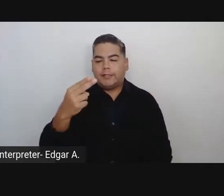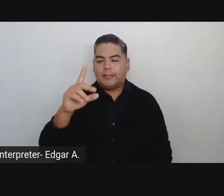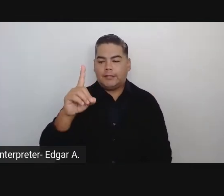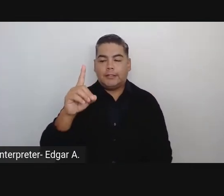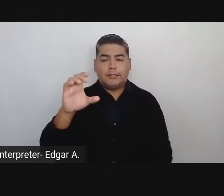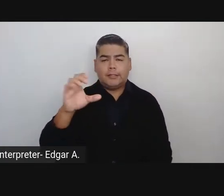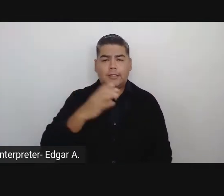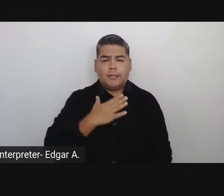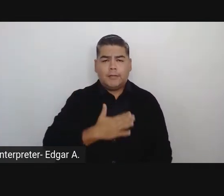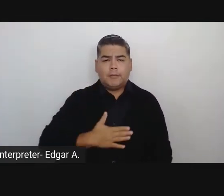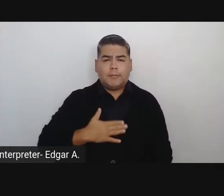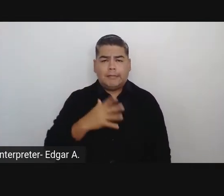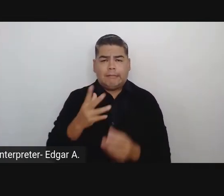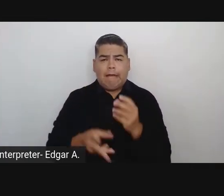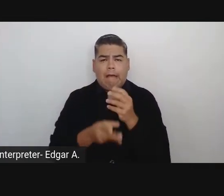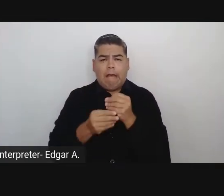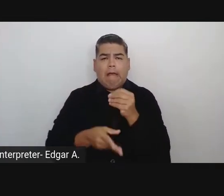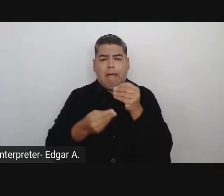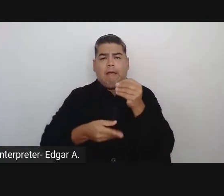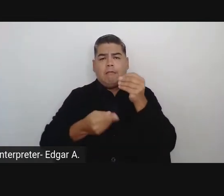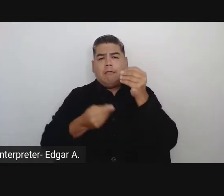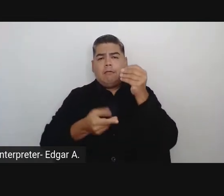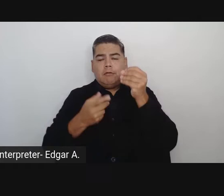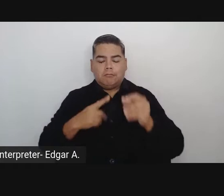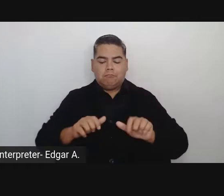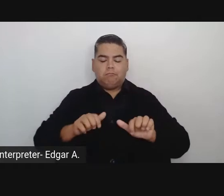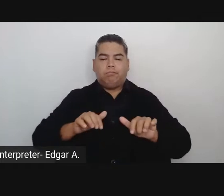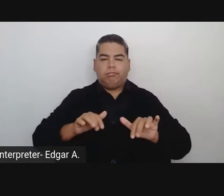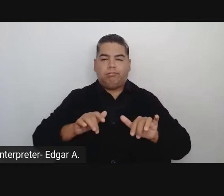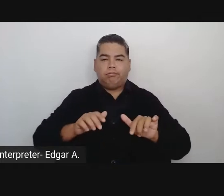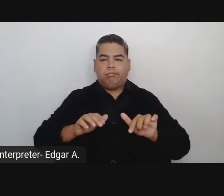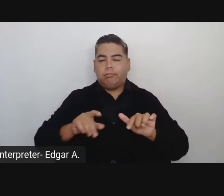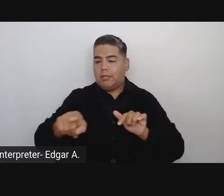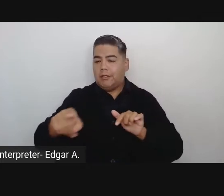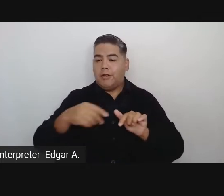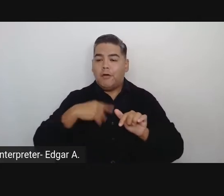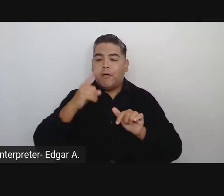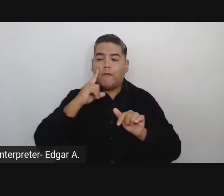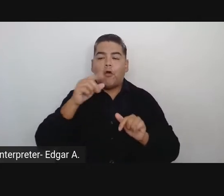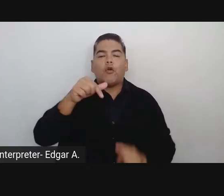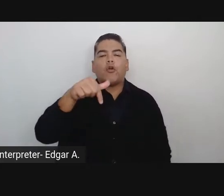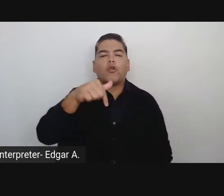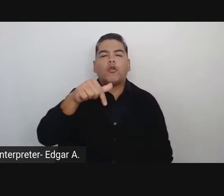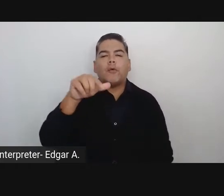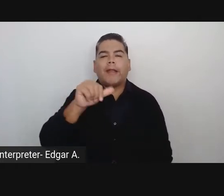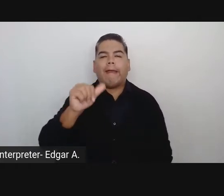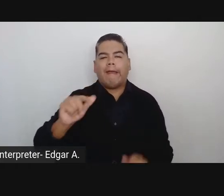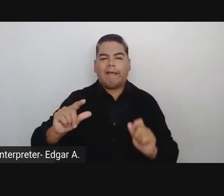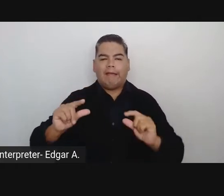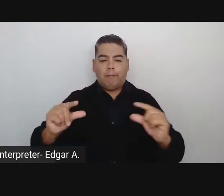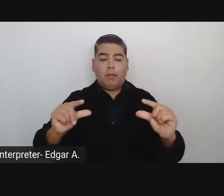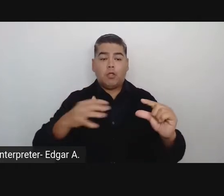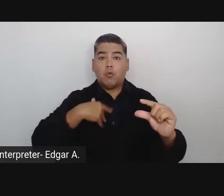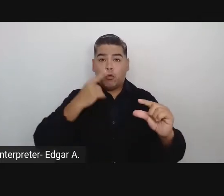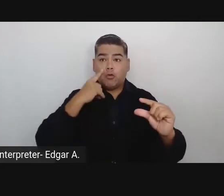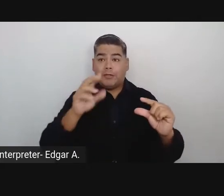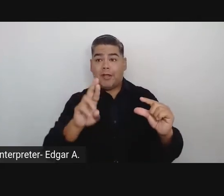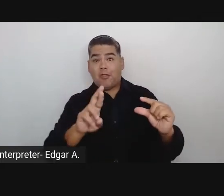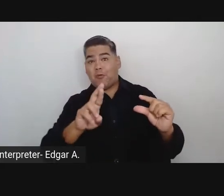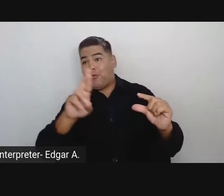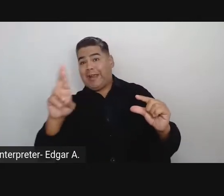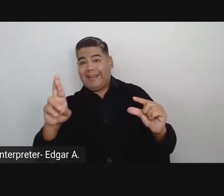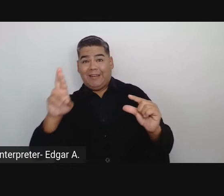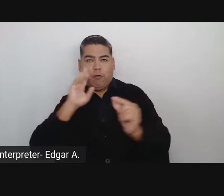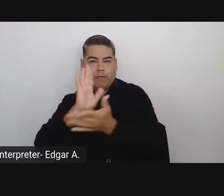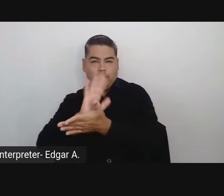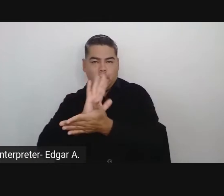Please feel free to add any questions in the Q&A tab in Slido, which is the chat that you see to the right of the video on our